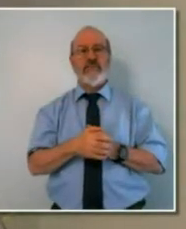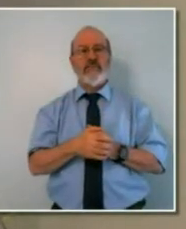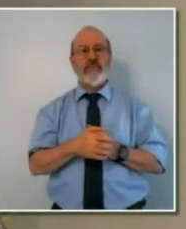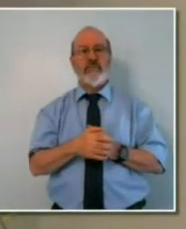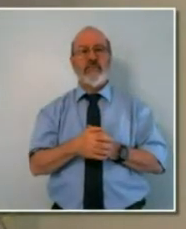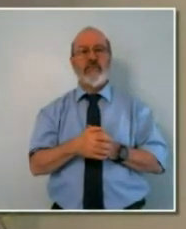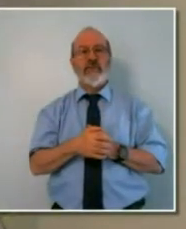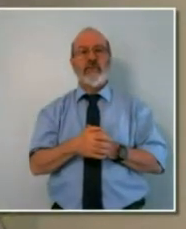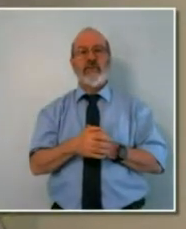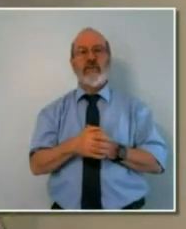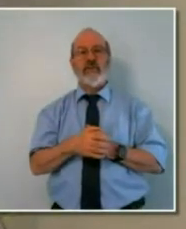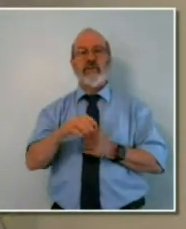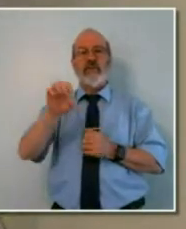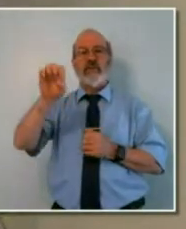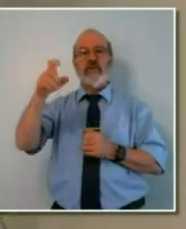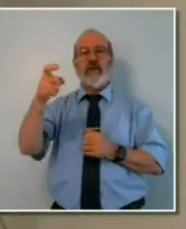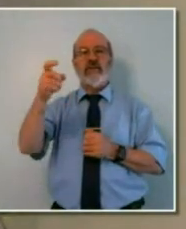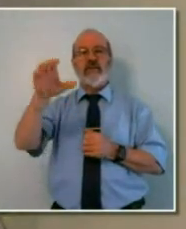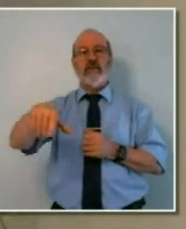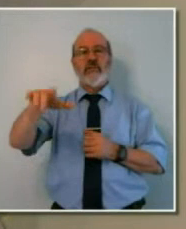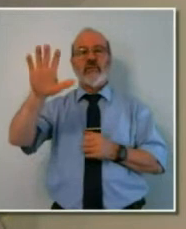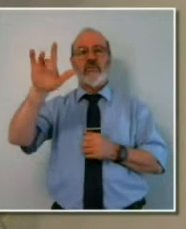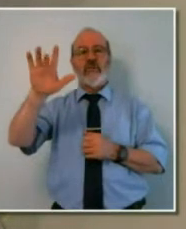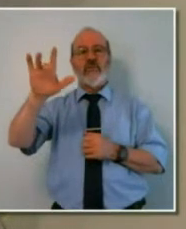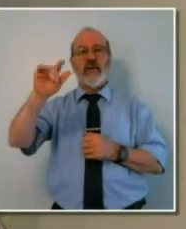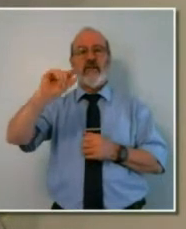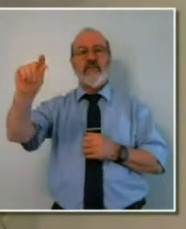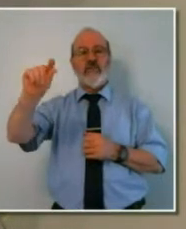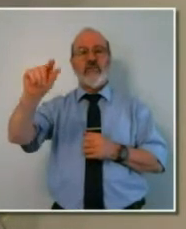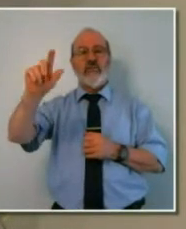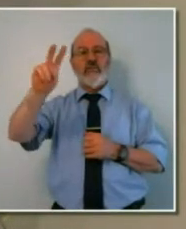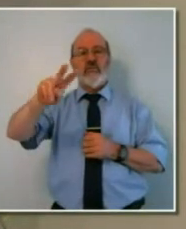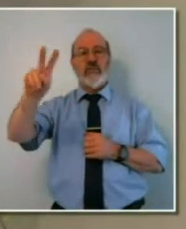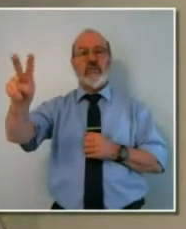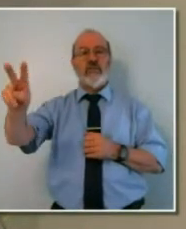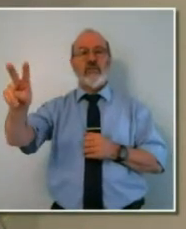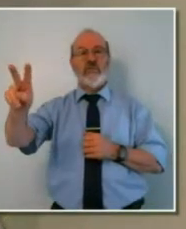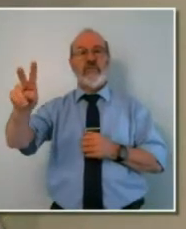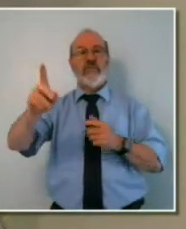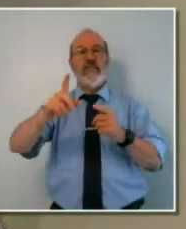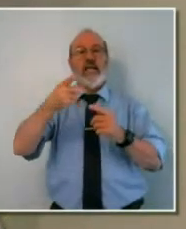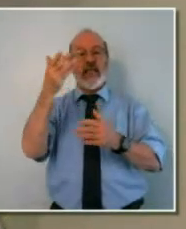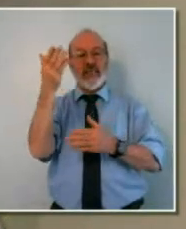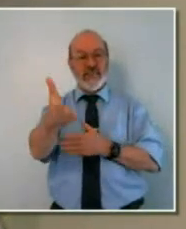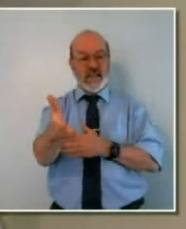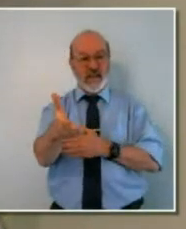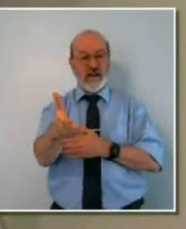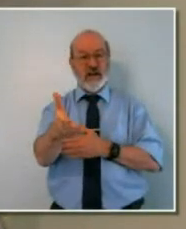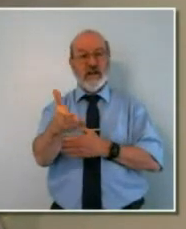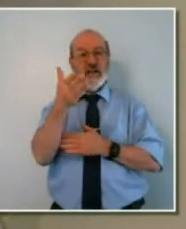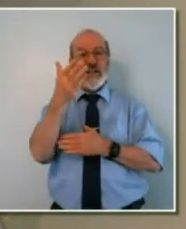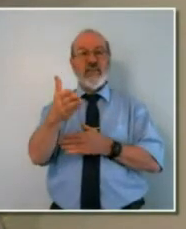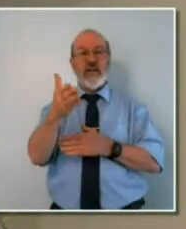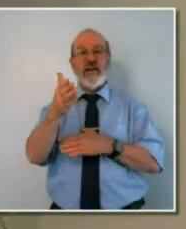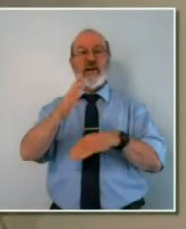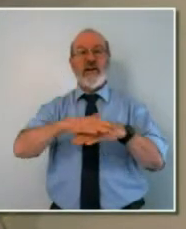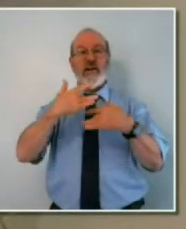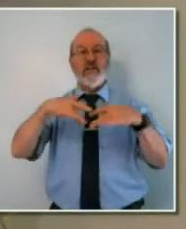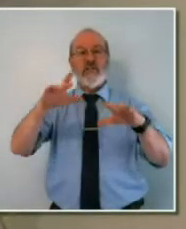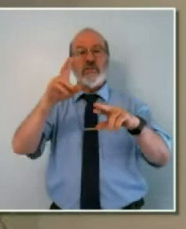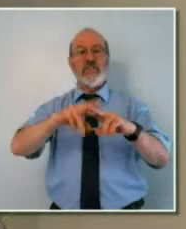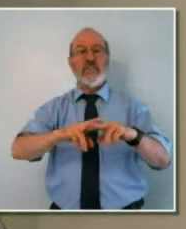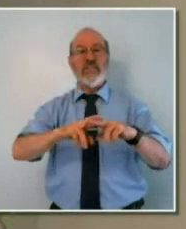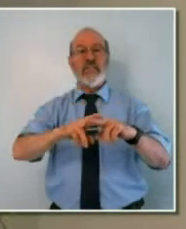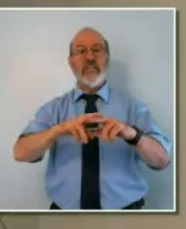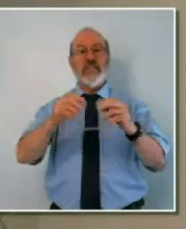Exodus chapter 25, and verse number 22. "And there," there on the mercy seat with the